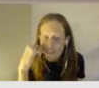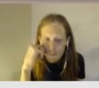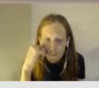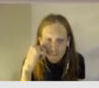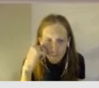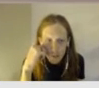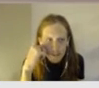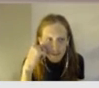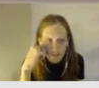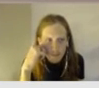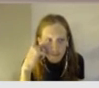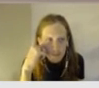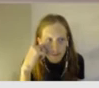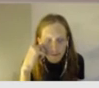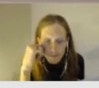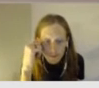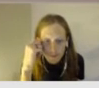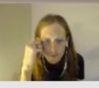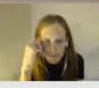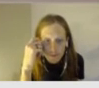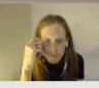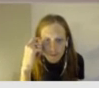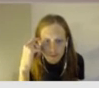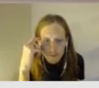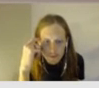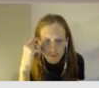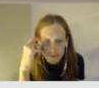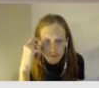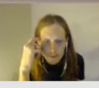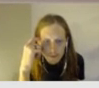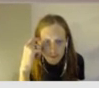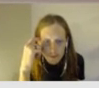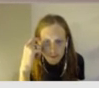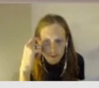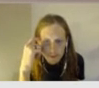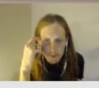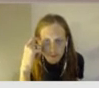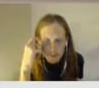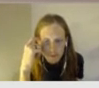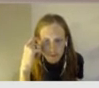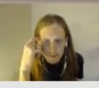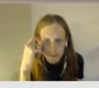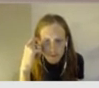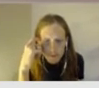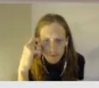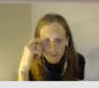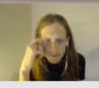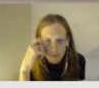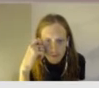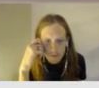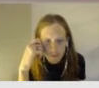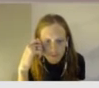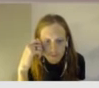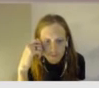much more alike than they are unalike, I guess, if that's the right description. You know, in terms of the downtrodden,